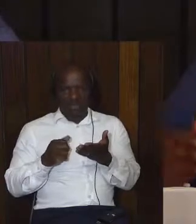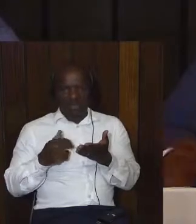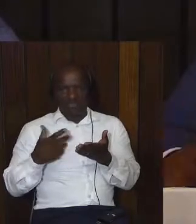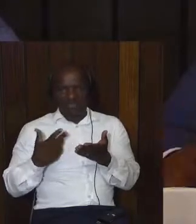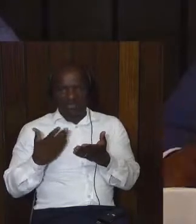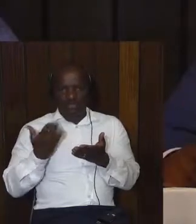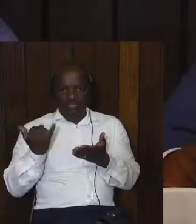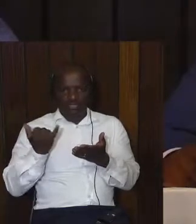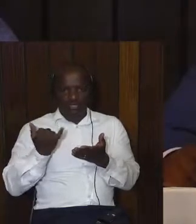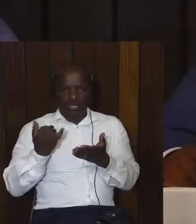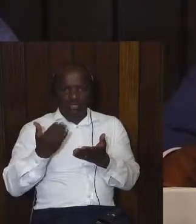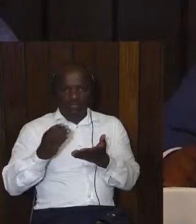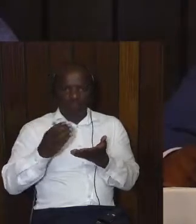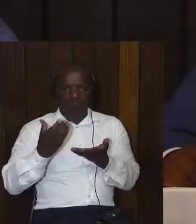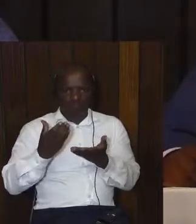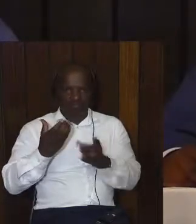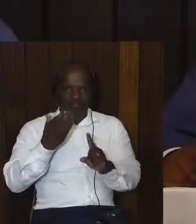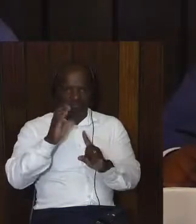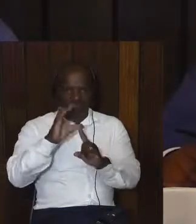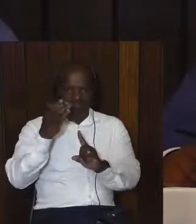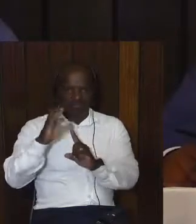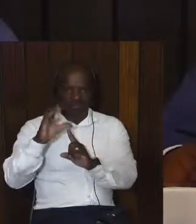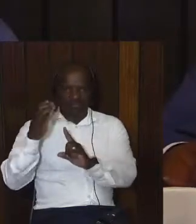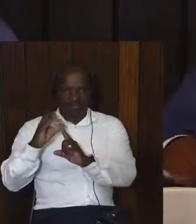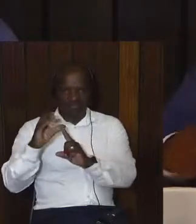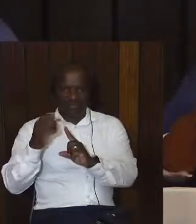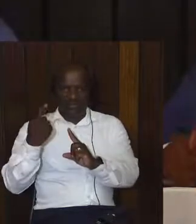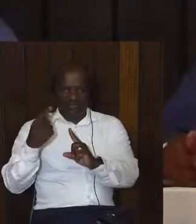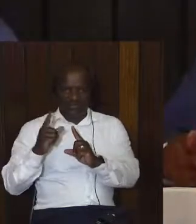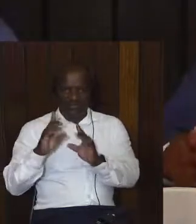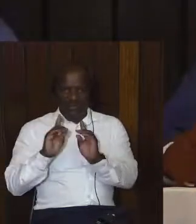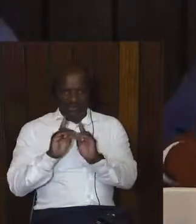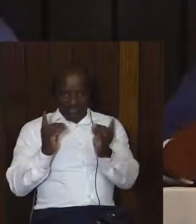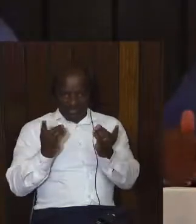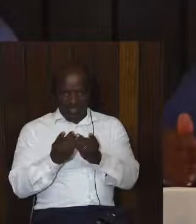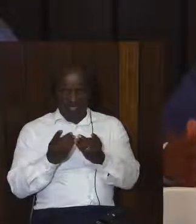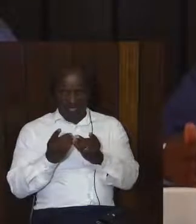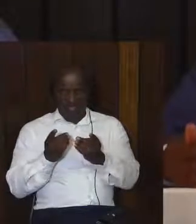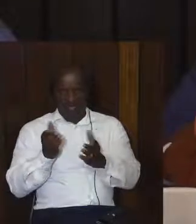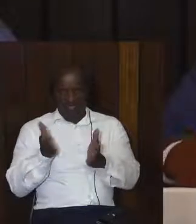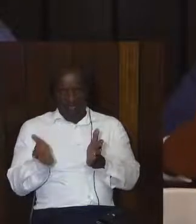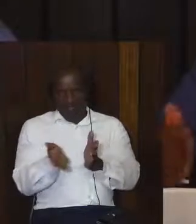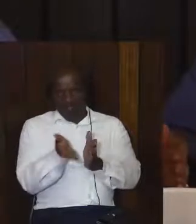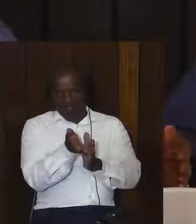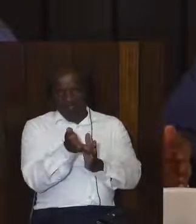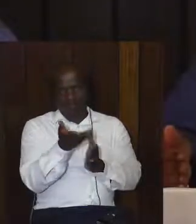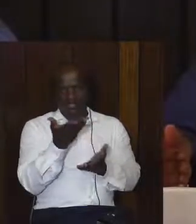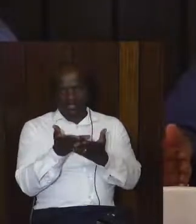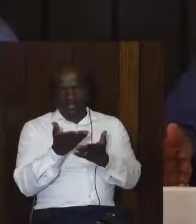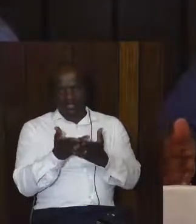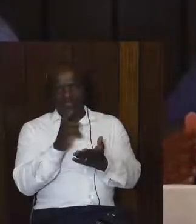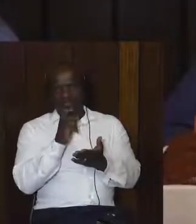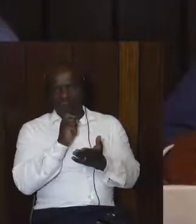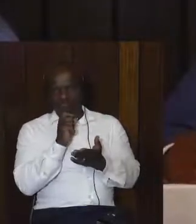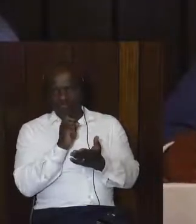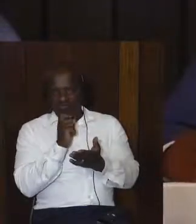lending over to the department to use as and when at their cost?